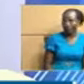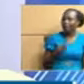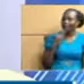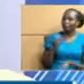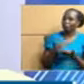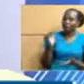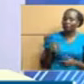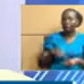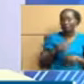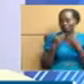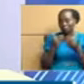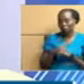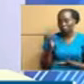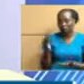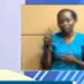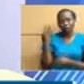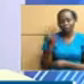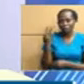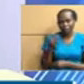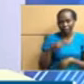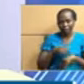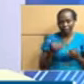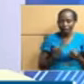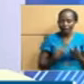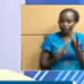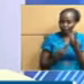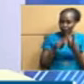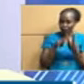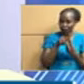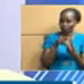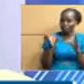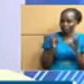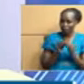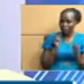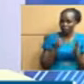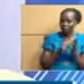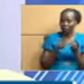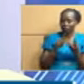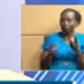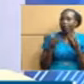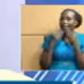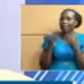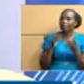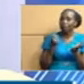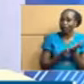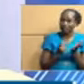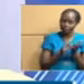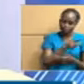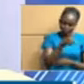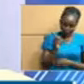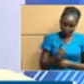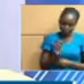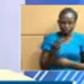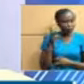Charles, for moderating for this period. I have two quick summary points. One, to thank all Ugandans for, first of